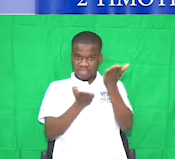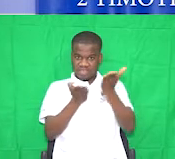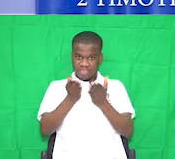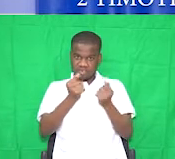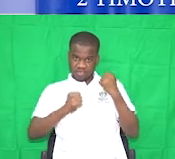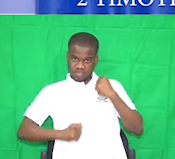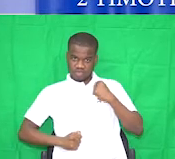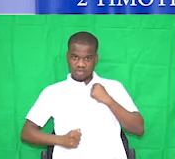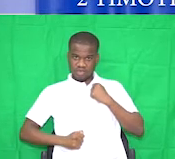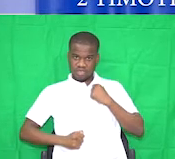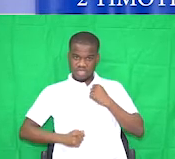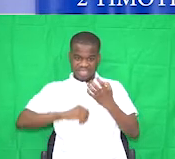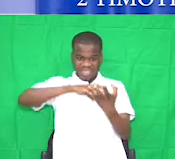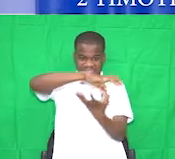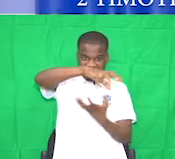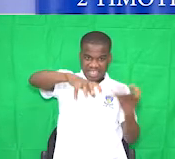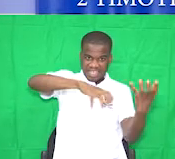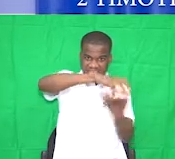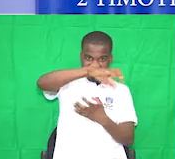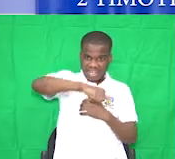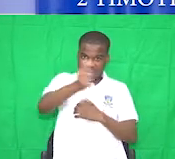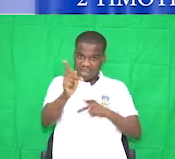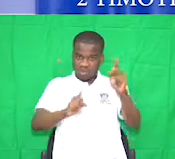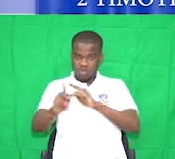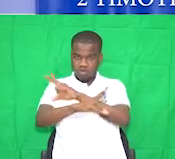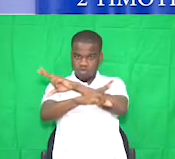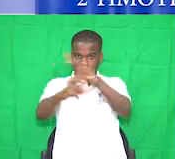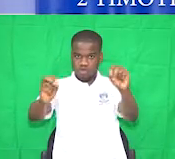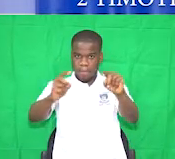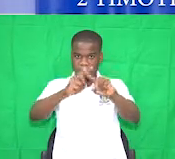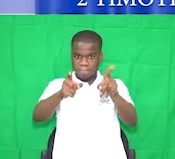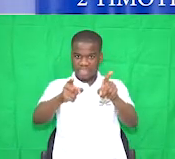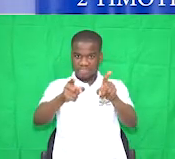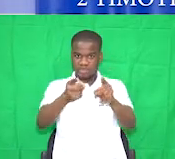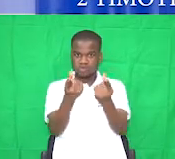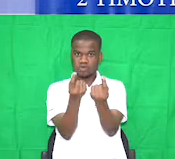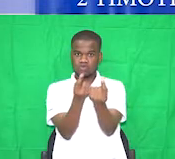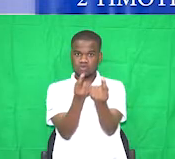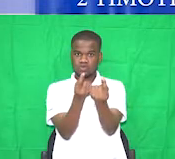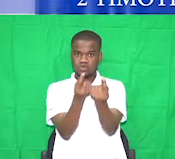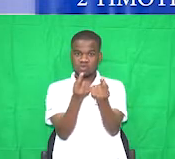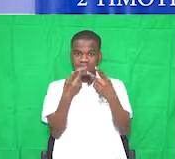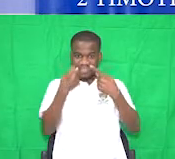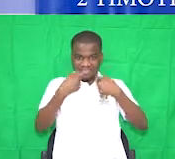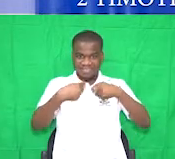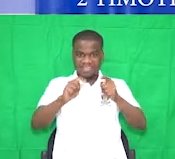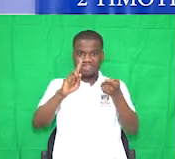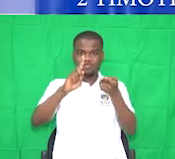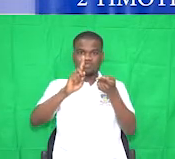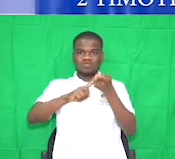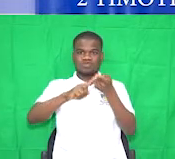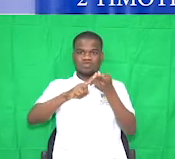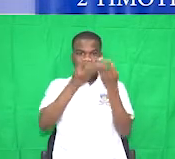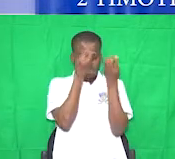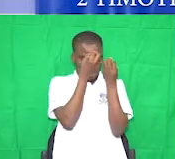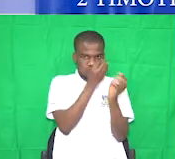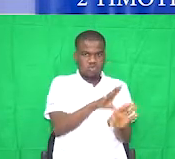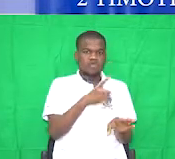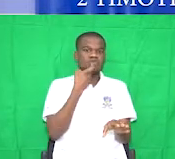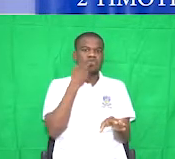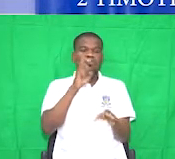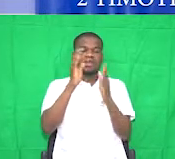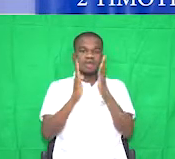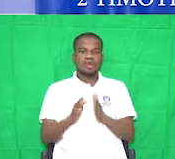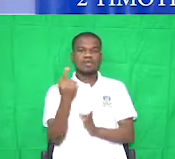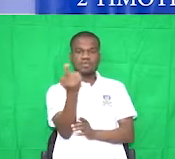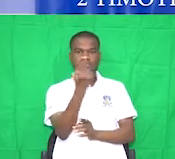a soldier gets entangled in civilian affairs, but rather tries to please his commanding